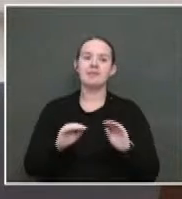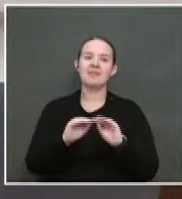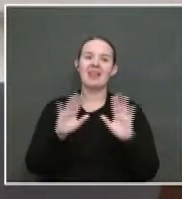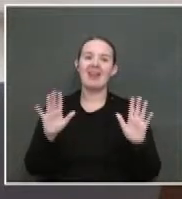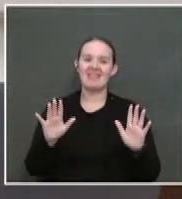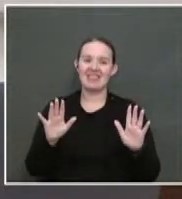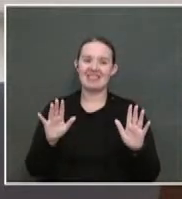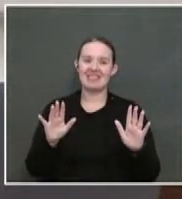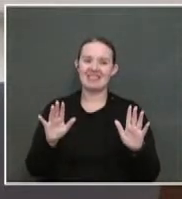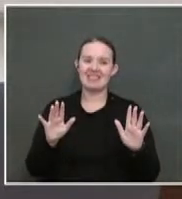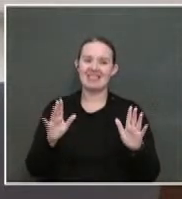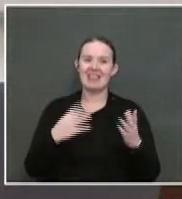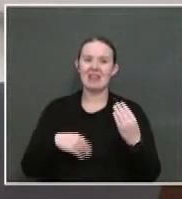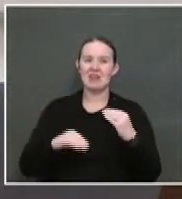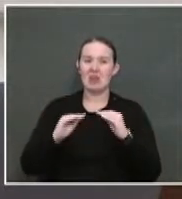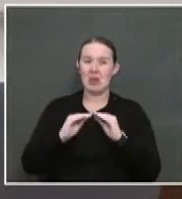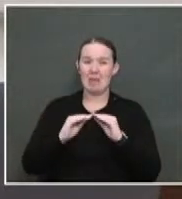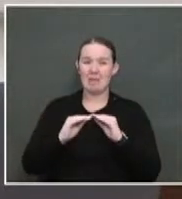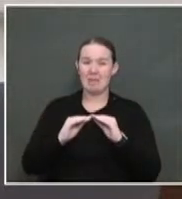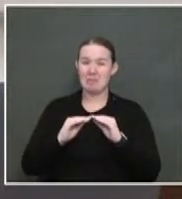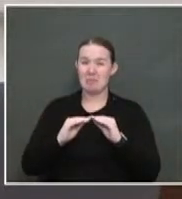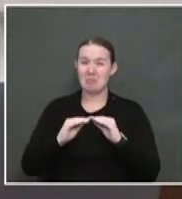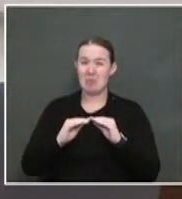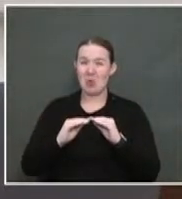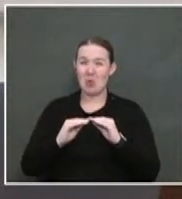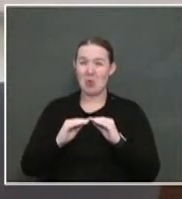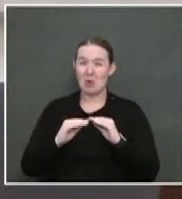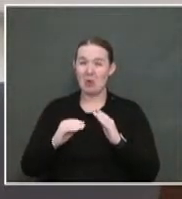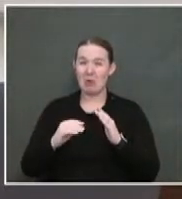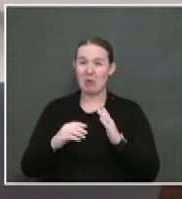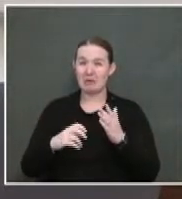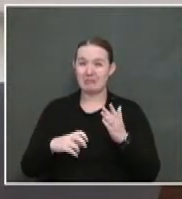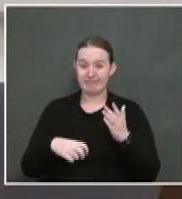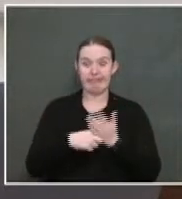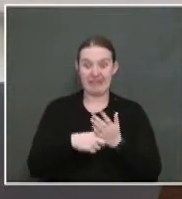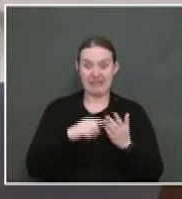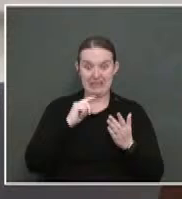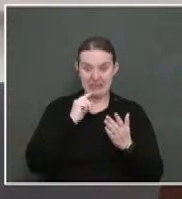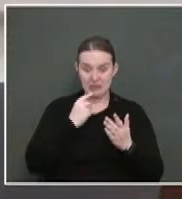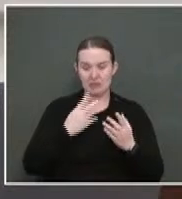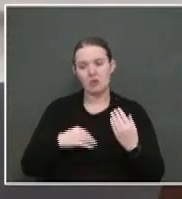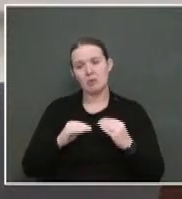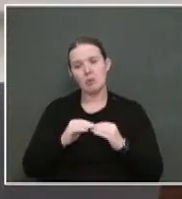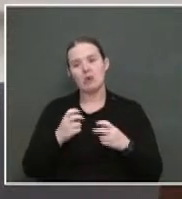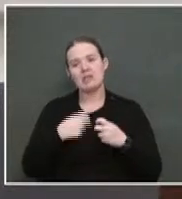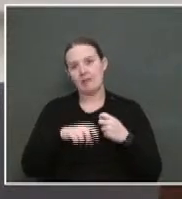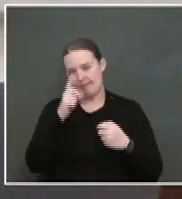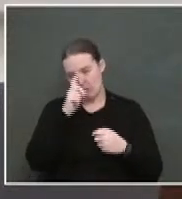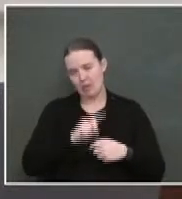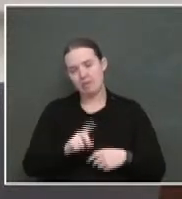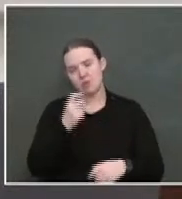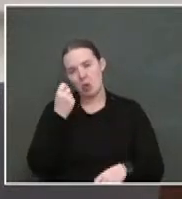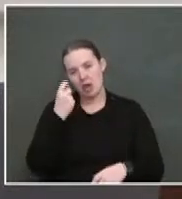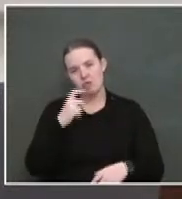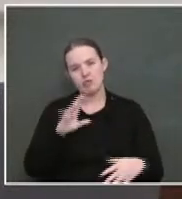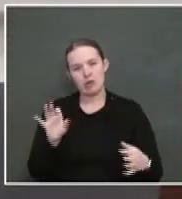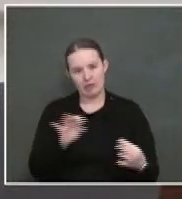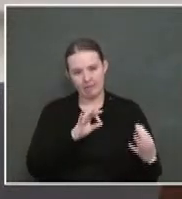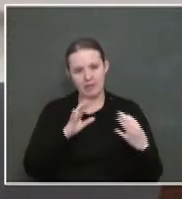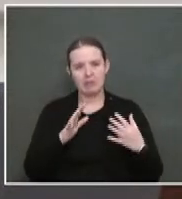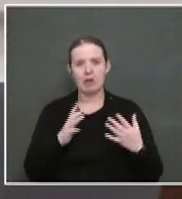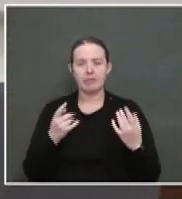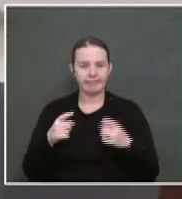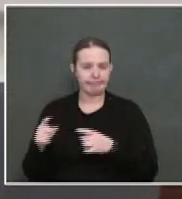going to be, there's more severe penalties for them. Basically, it's more difficult for them. So I understand why the feedback is what